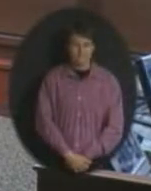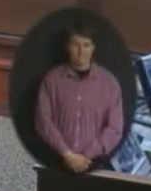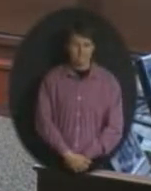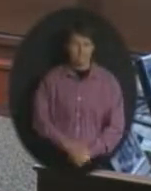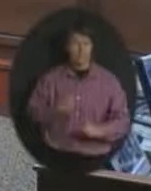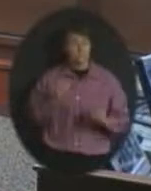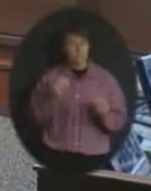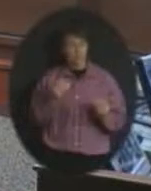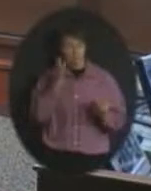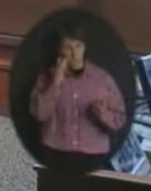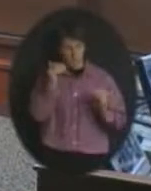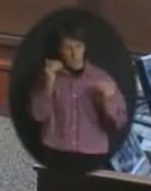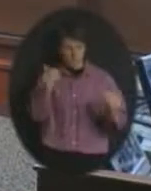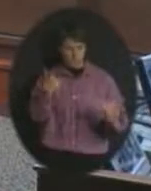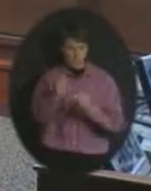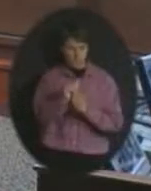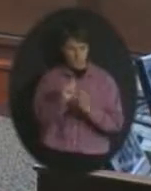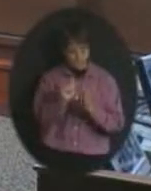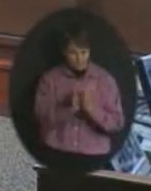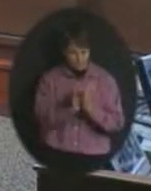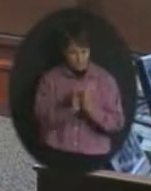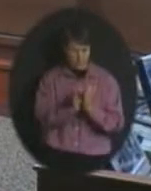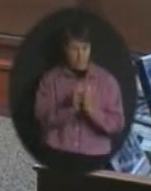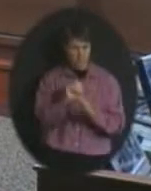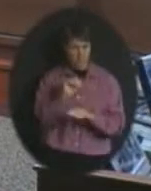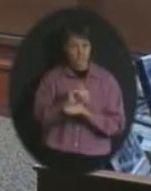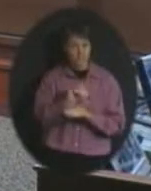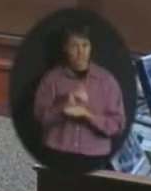We will move on with the agenda this evening.